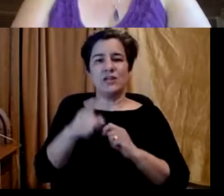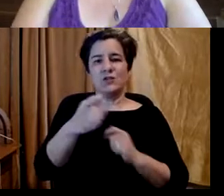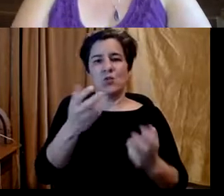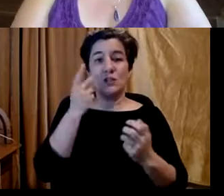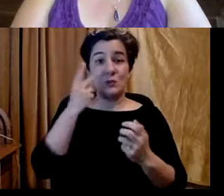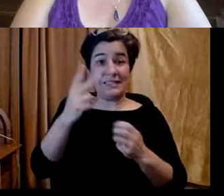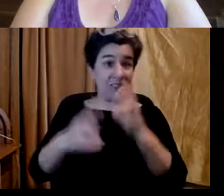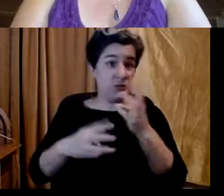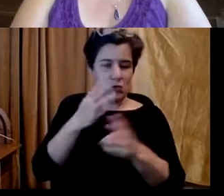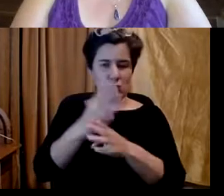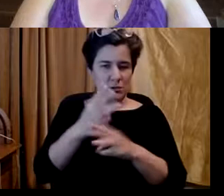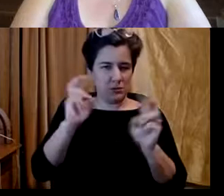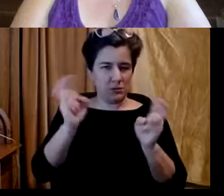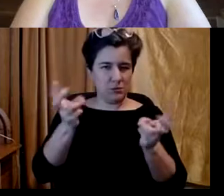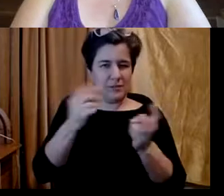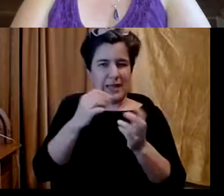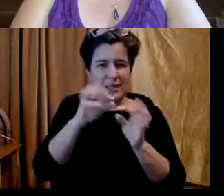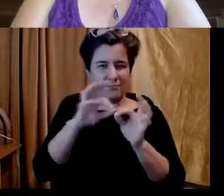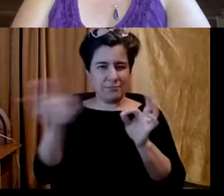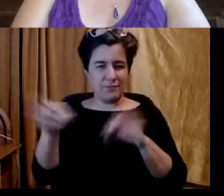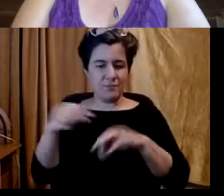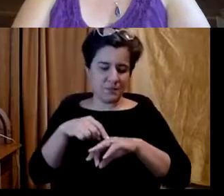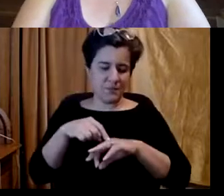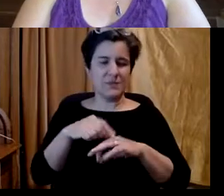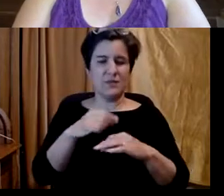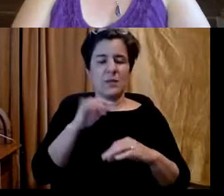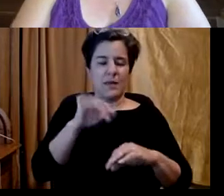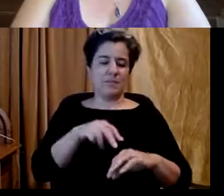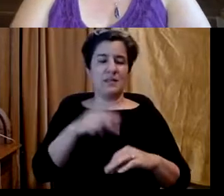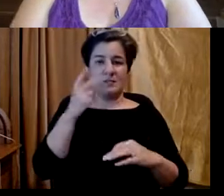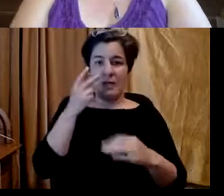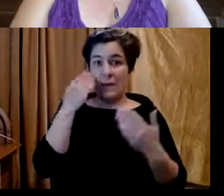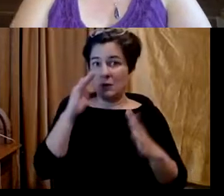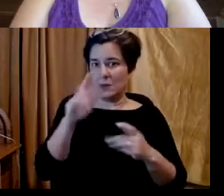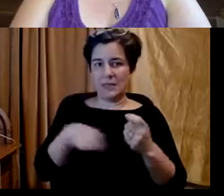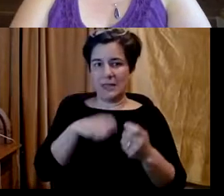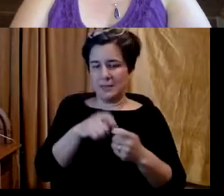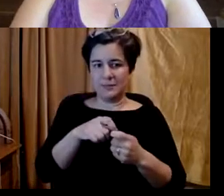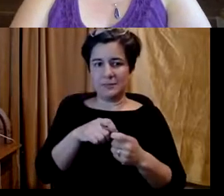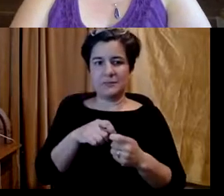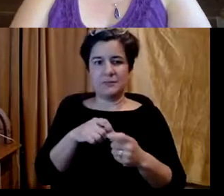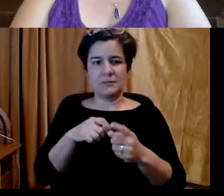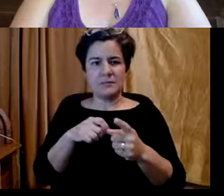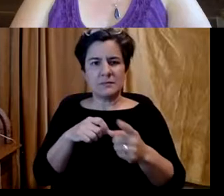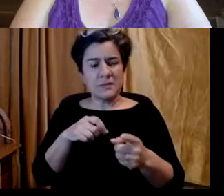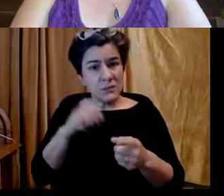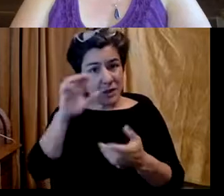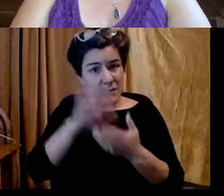do, but I know once I'm there, I will know. Okay, so does your husband have any custody of the